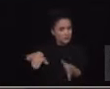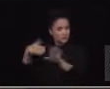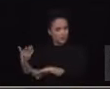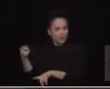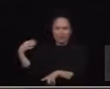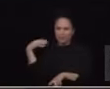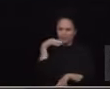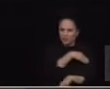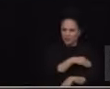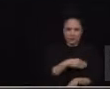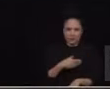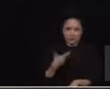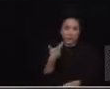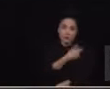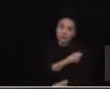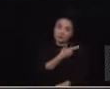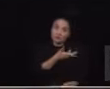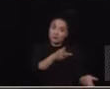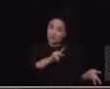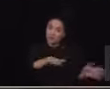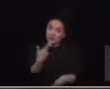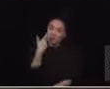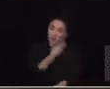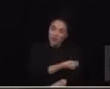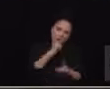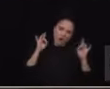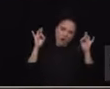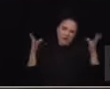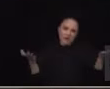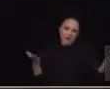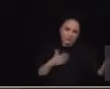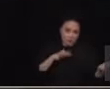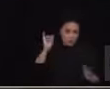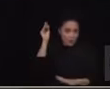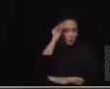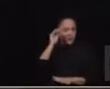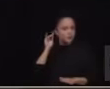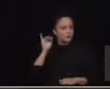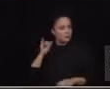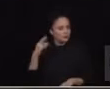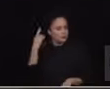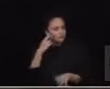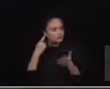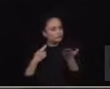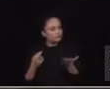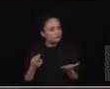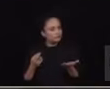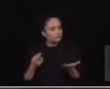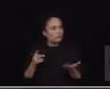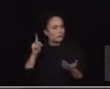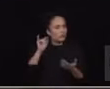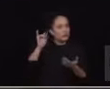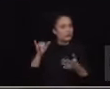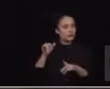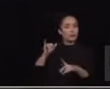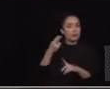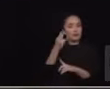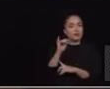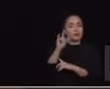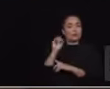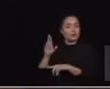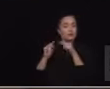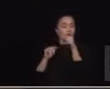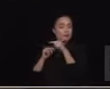they had vaccinations. It's disgusting, in my opinion. That's the reason Randy Hillier is not part of our party. That's the reason Randy Hillier will not win the